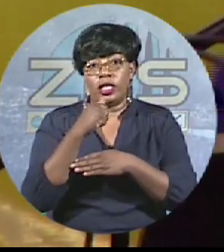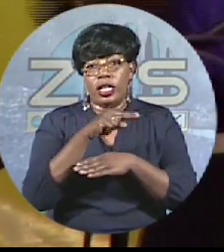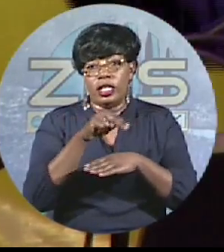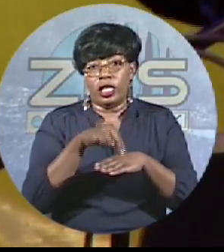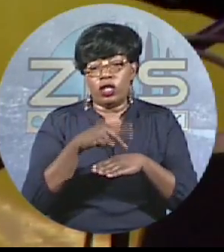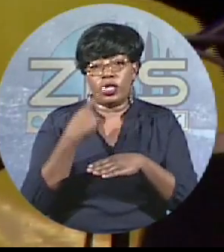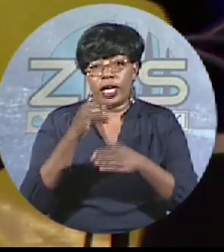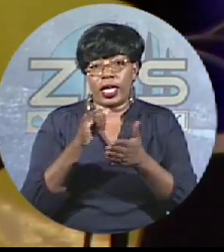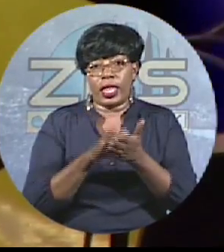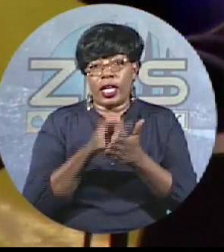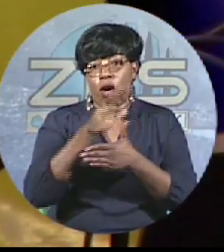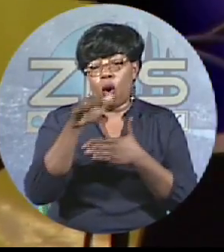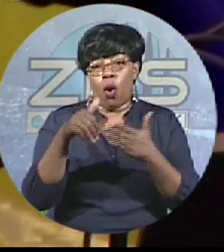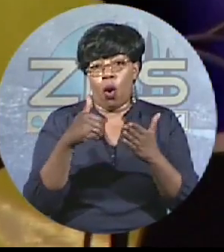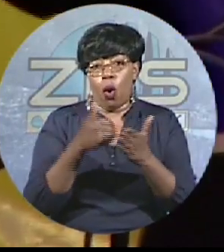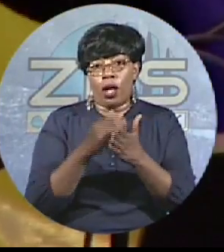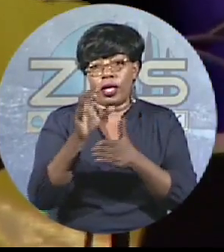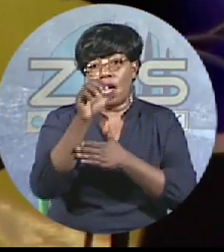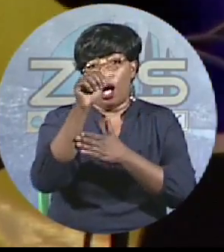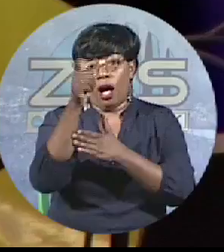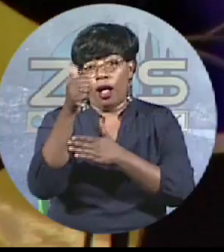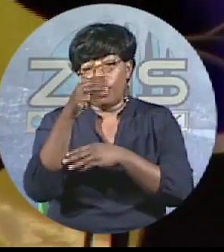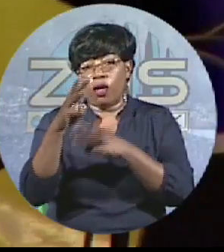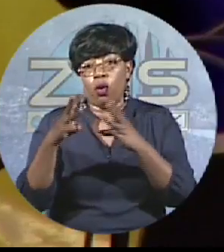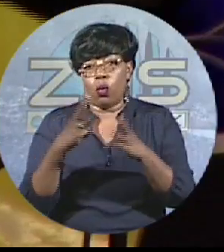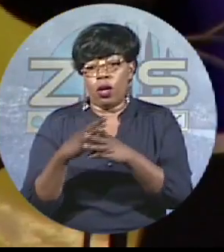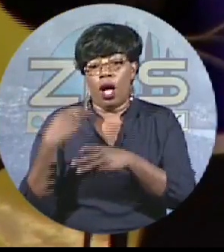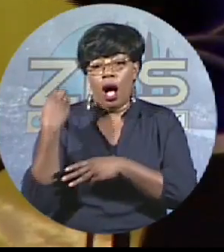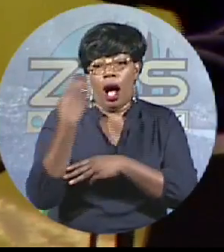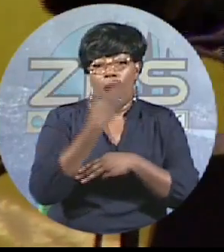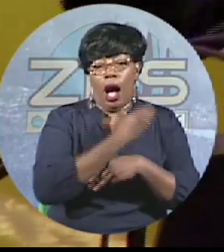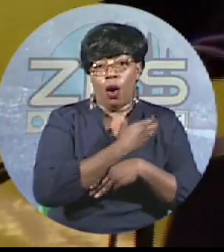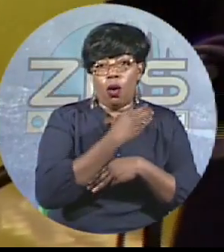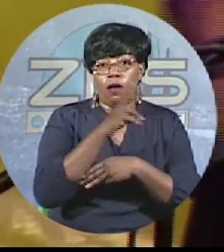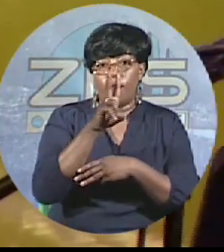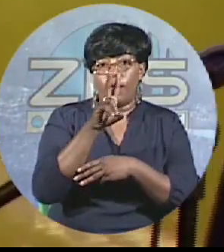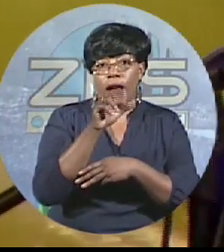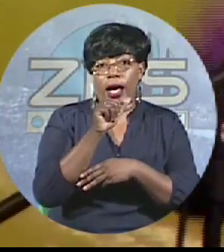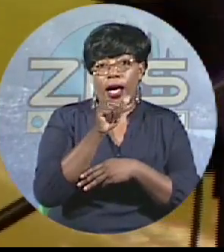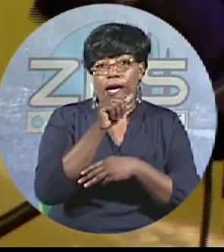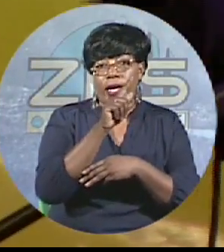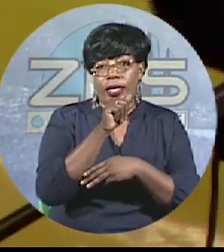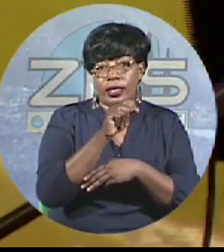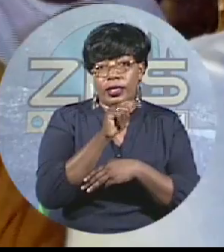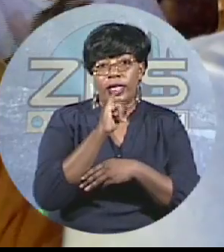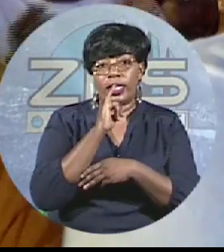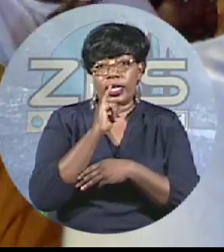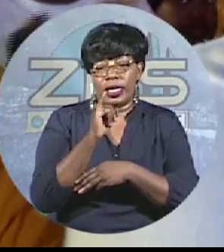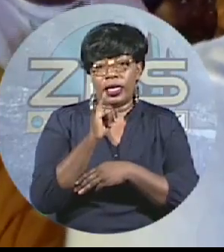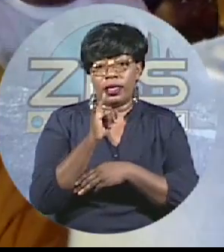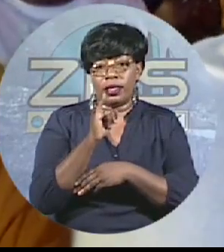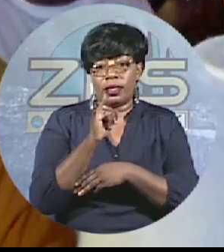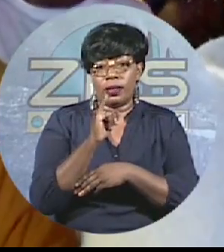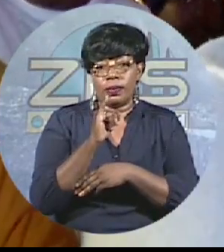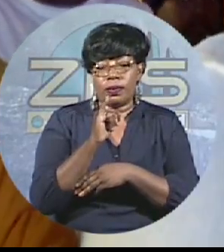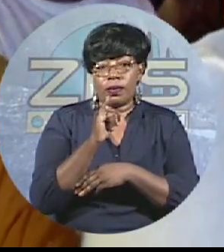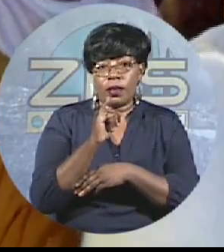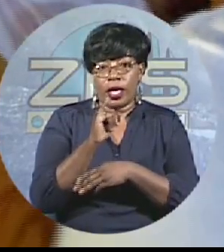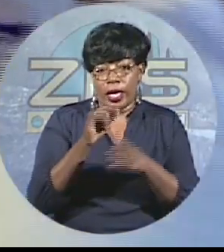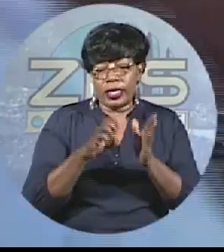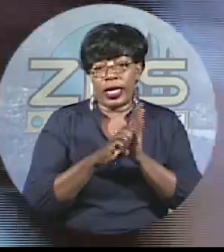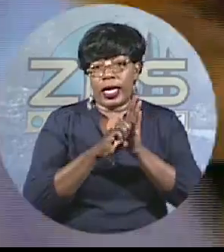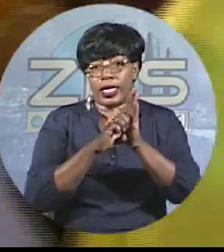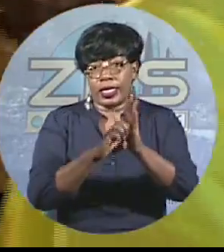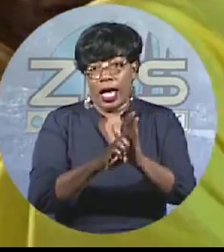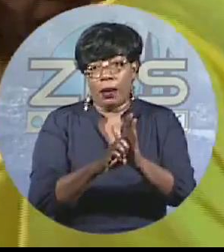other words, all over the world, our value-added tax is considered a model that